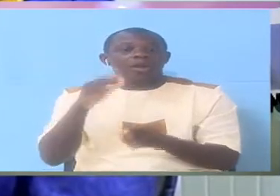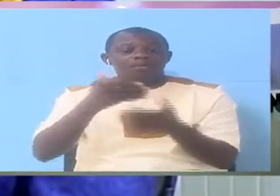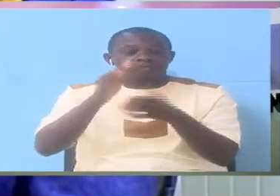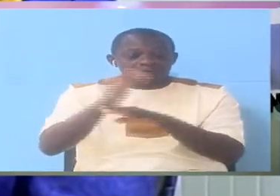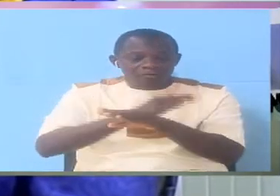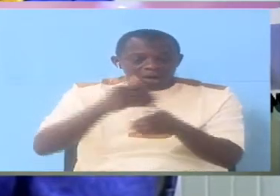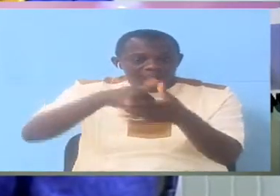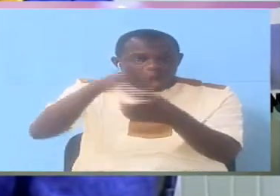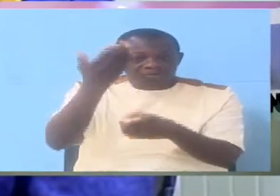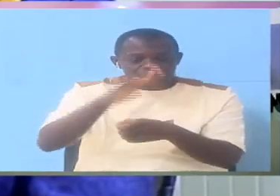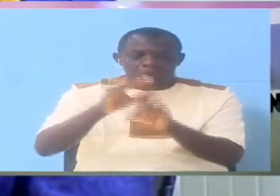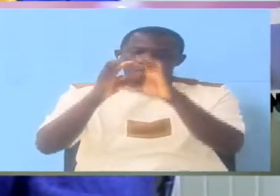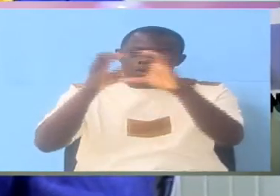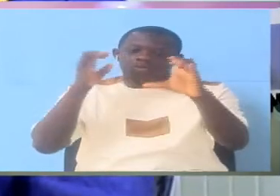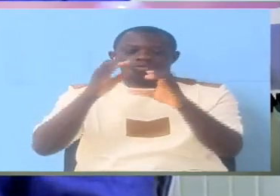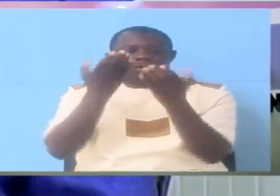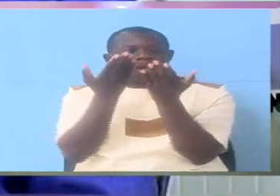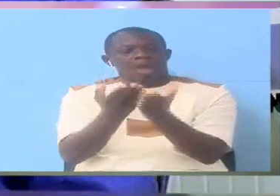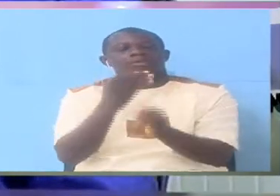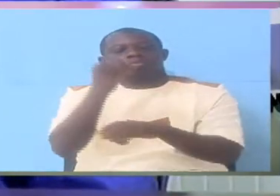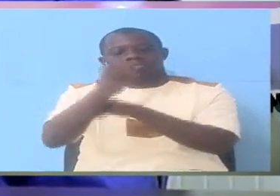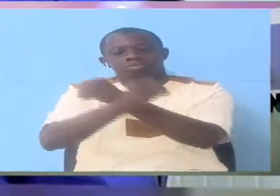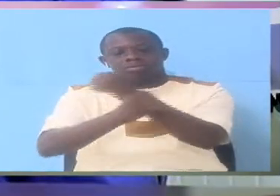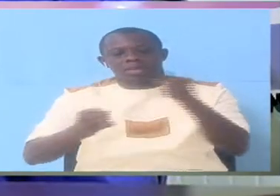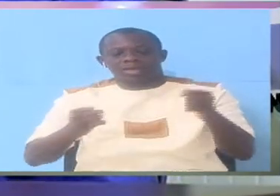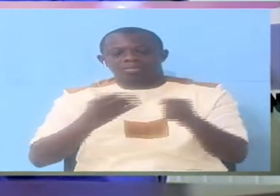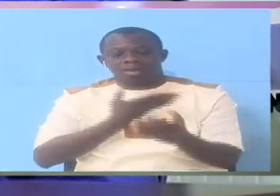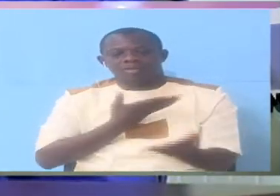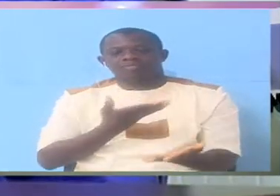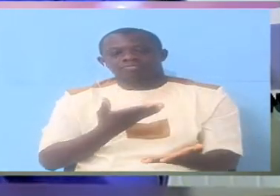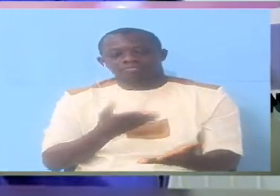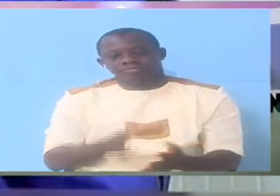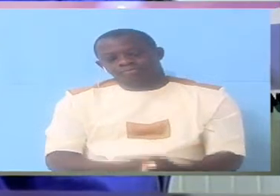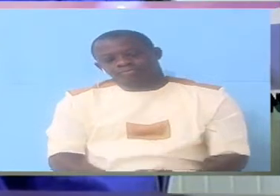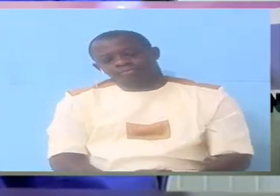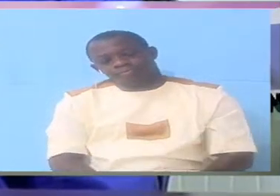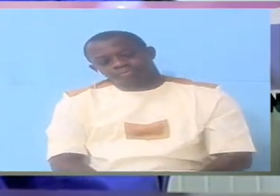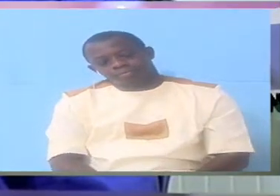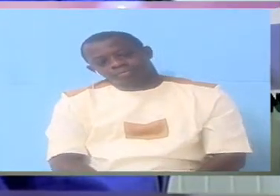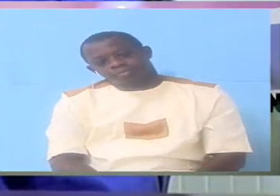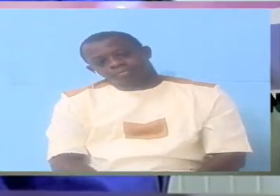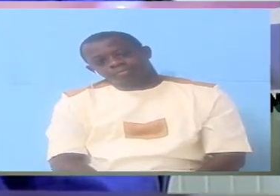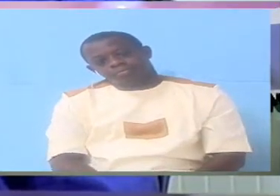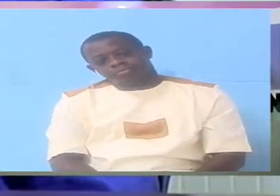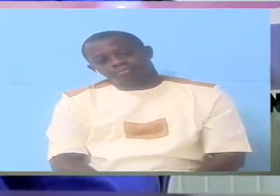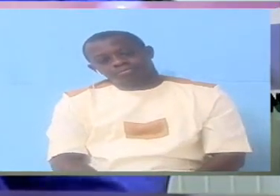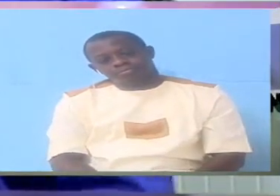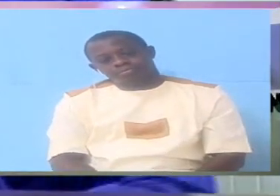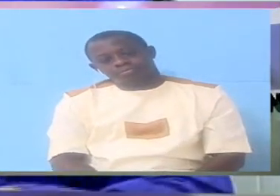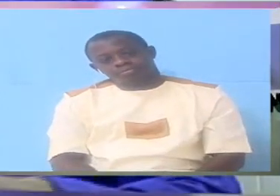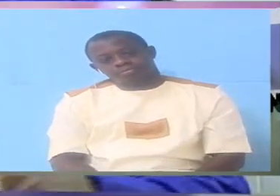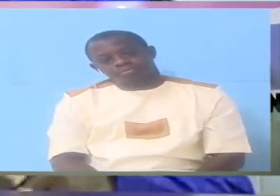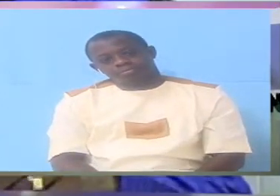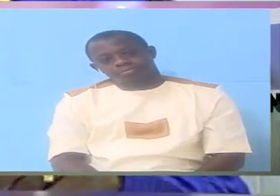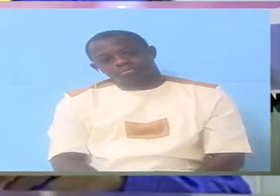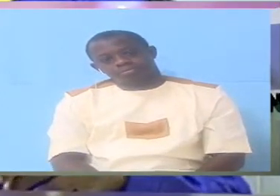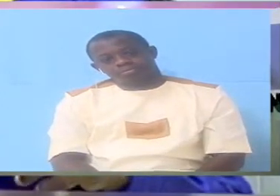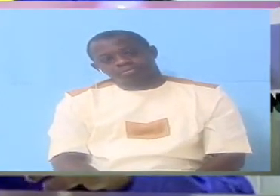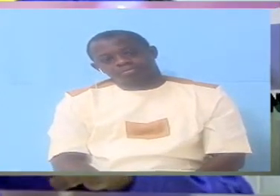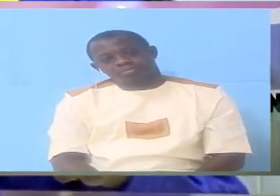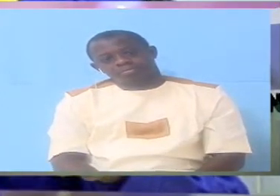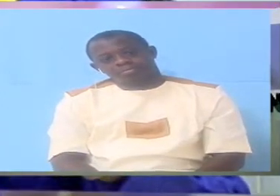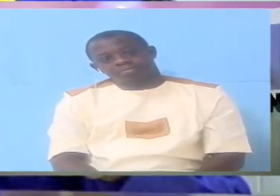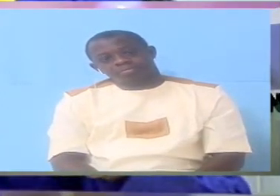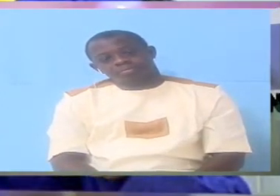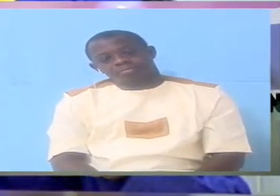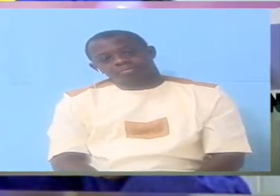brought down from the boat, their hands were tied, and when they were boarded onto the bus, their hands were tied. When they were also brought down